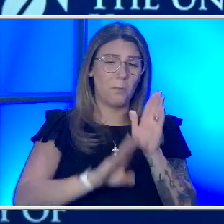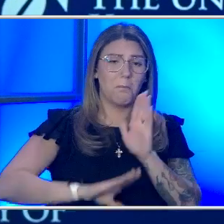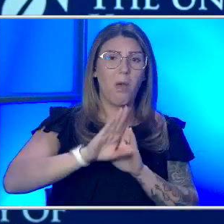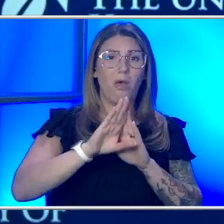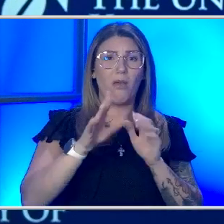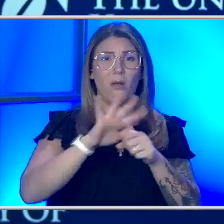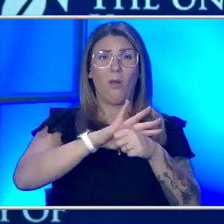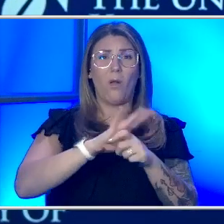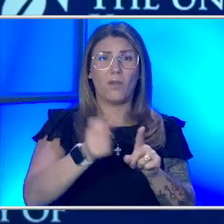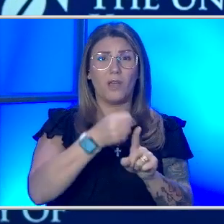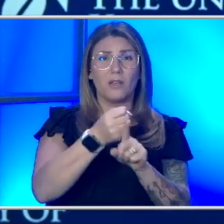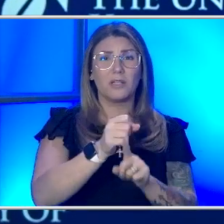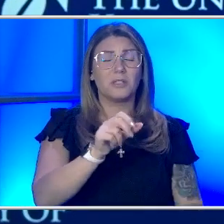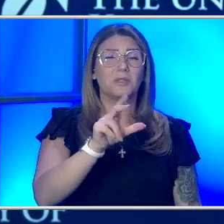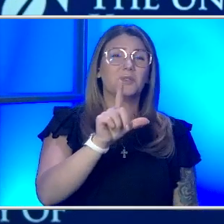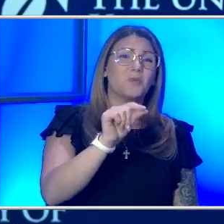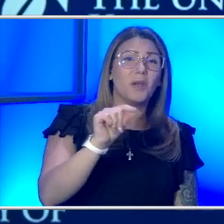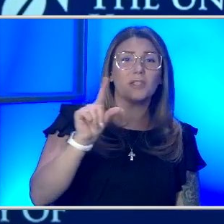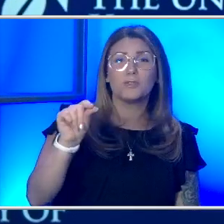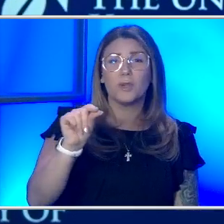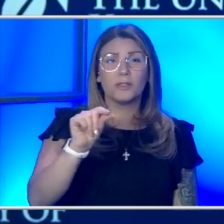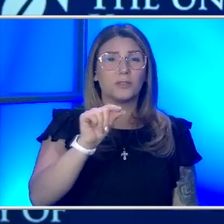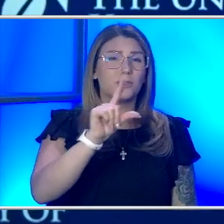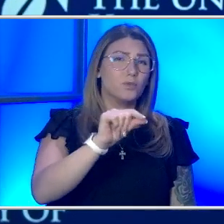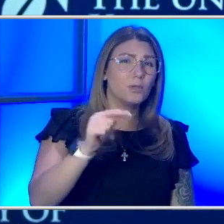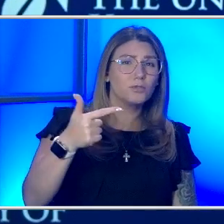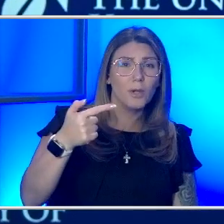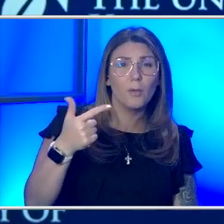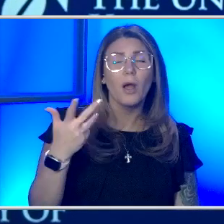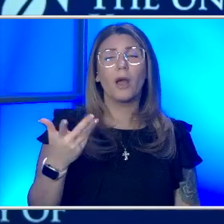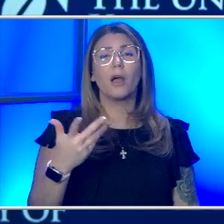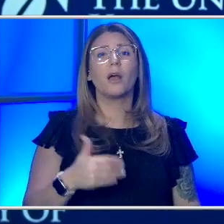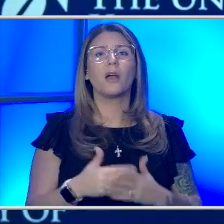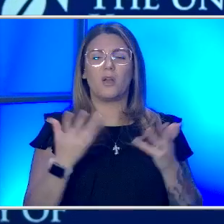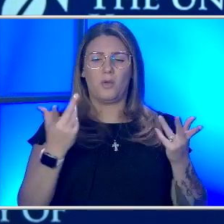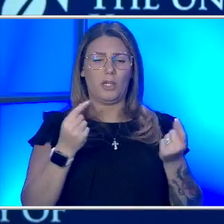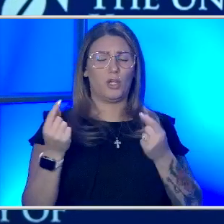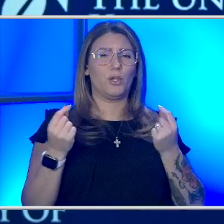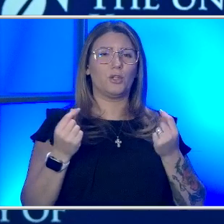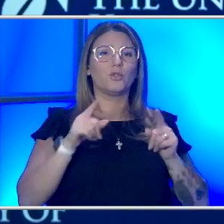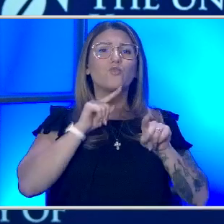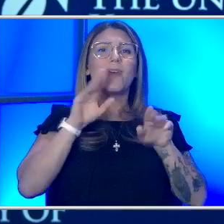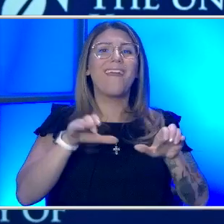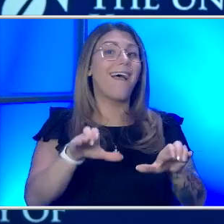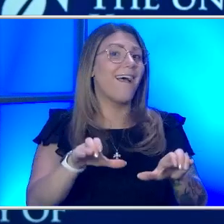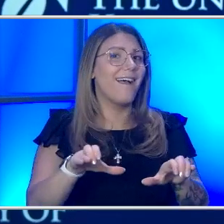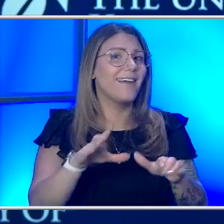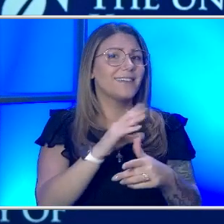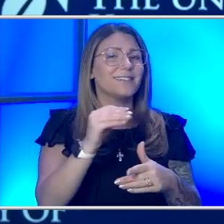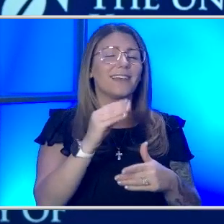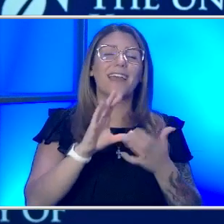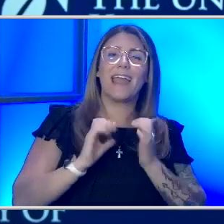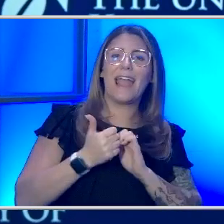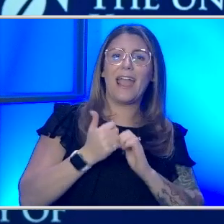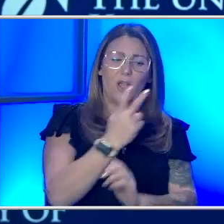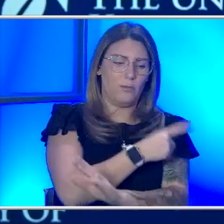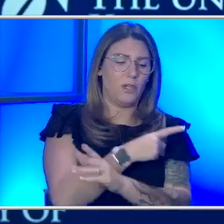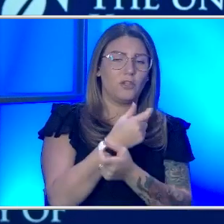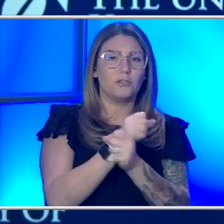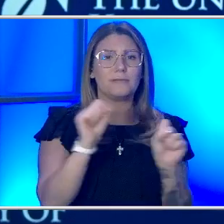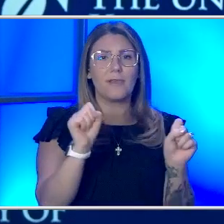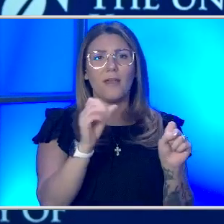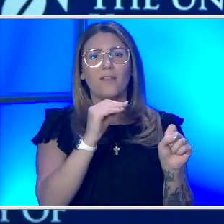2020, 2021, and that had more to do with what are we doing to react to it, and how are we making our patients safe, how are we making our health system